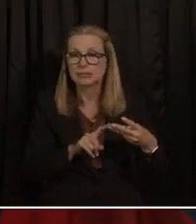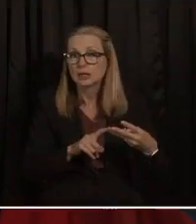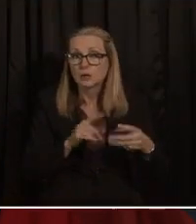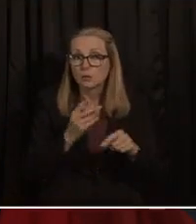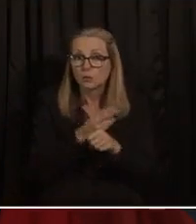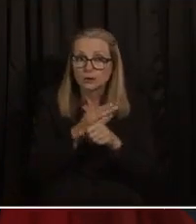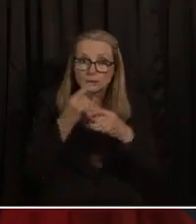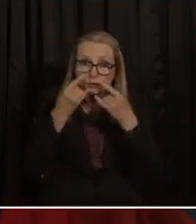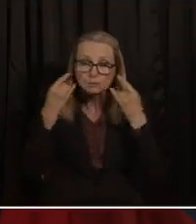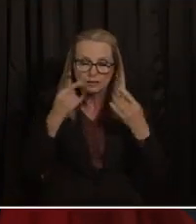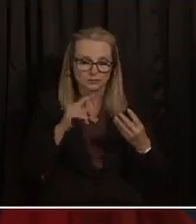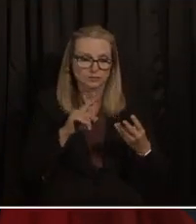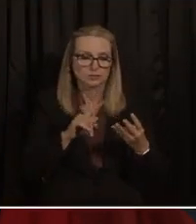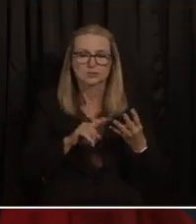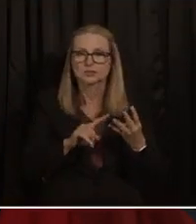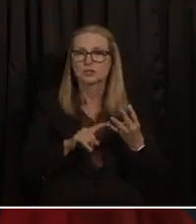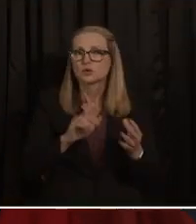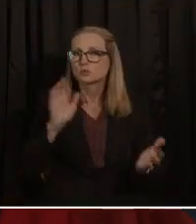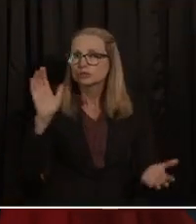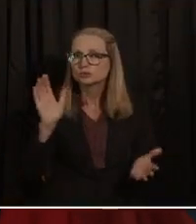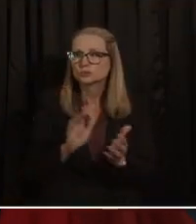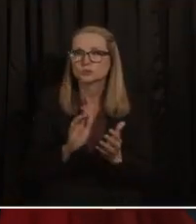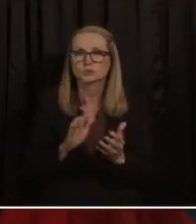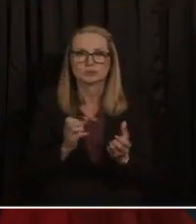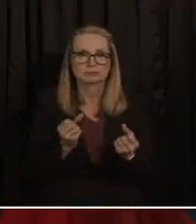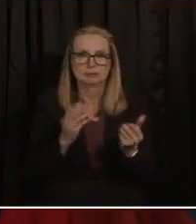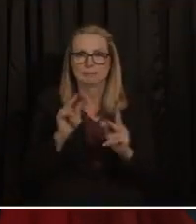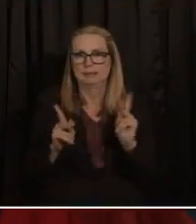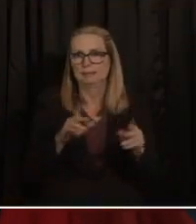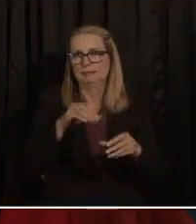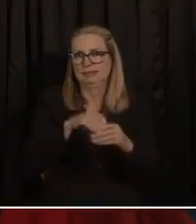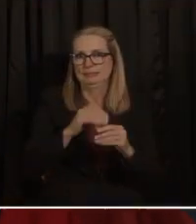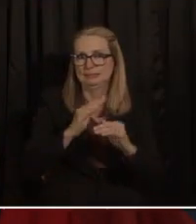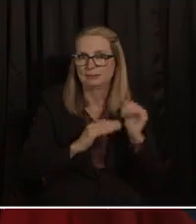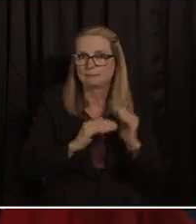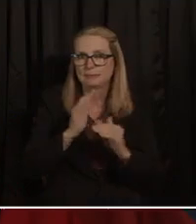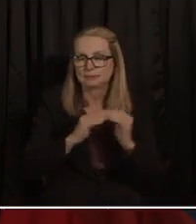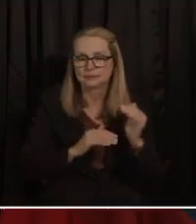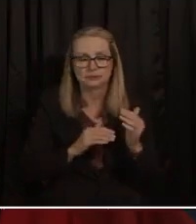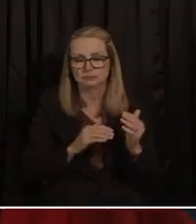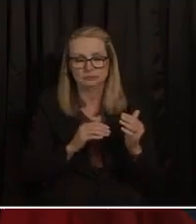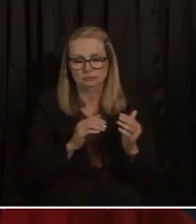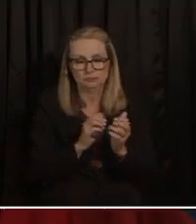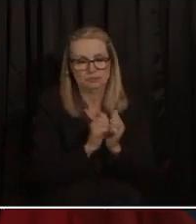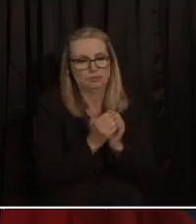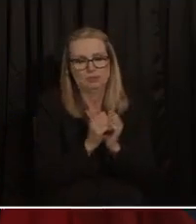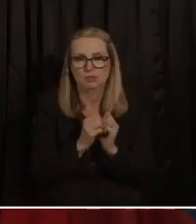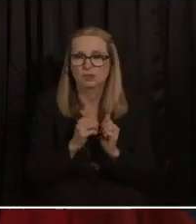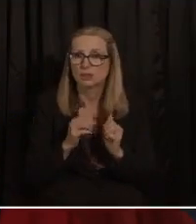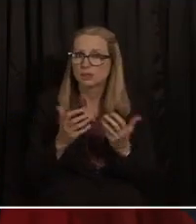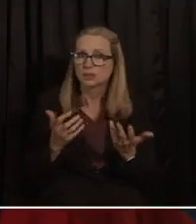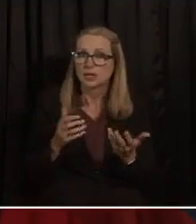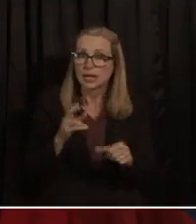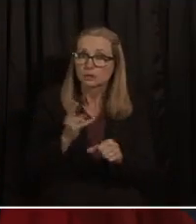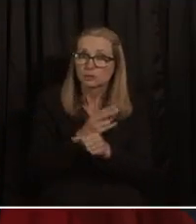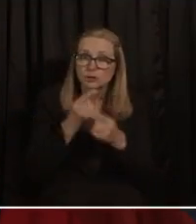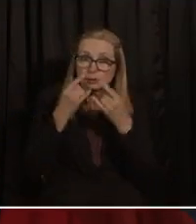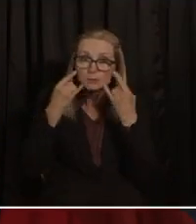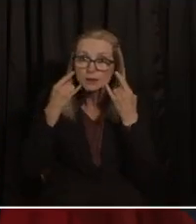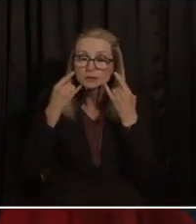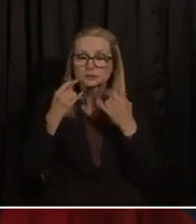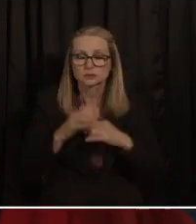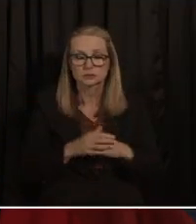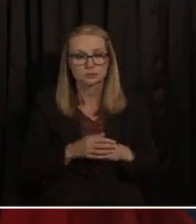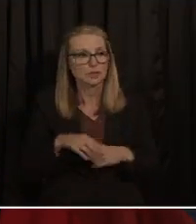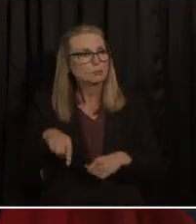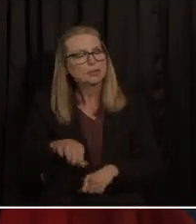large indoor gatherings in tight spaces if you do go wearing a mask. In Colorado, we're all of the above. We're using